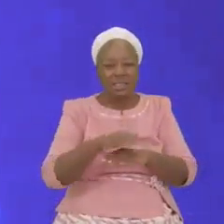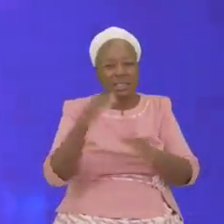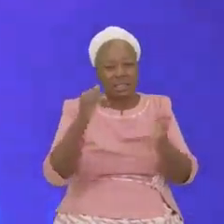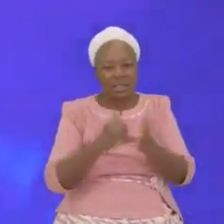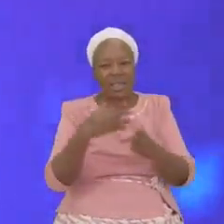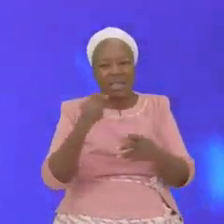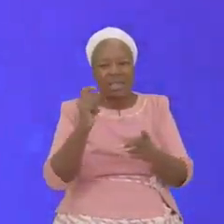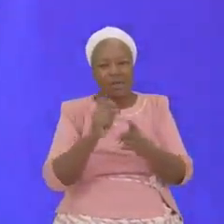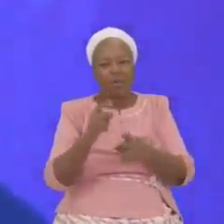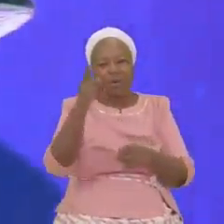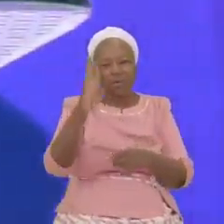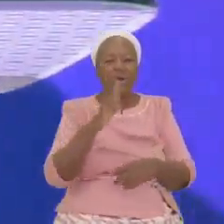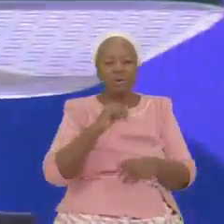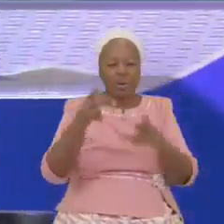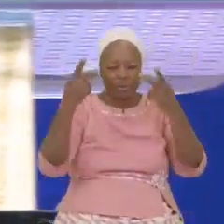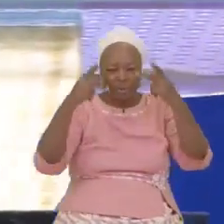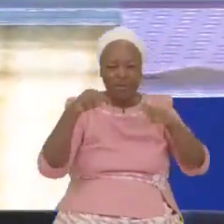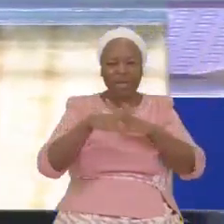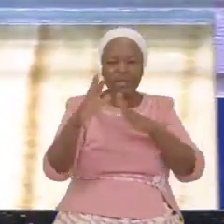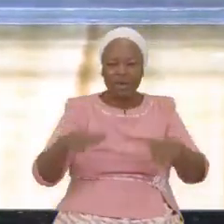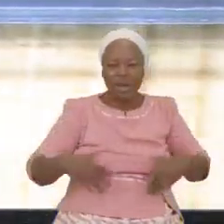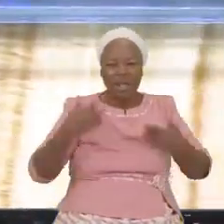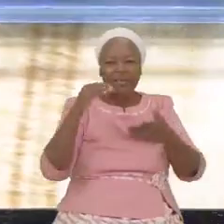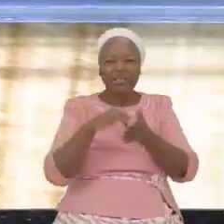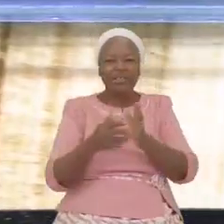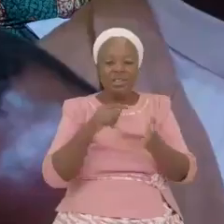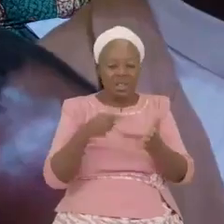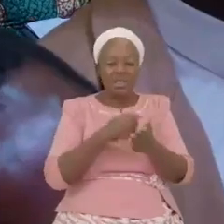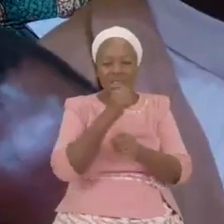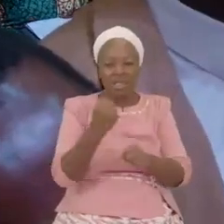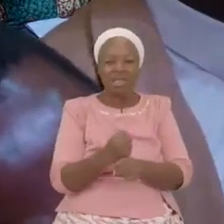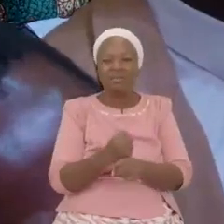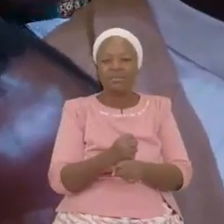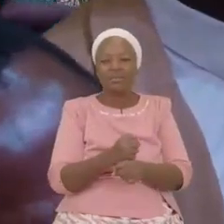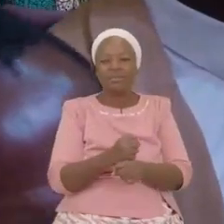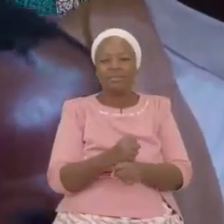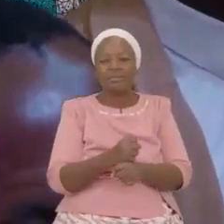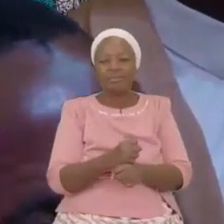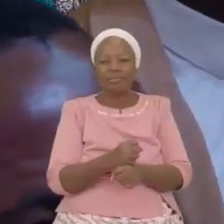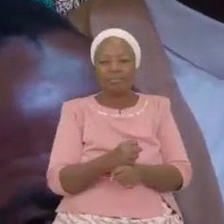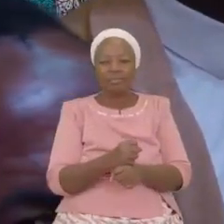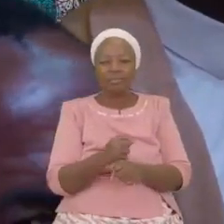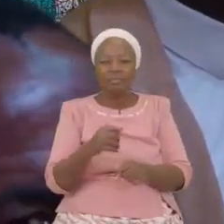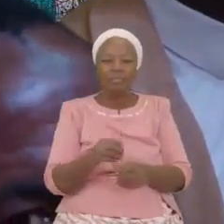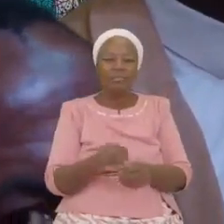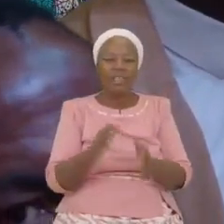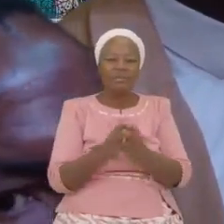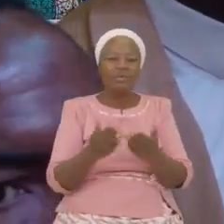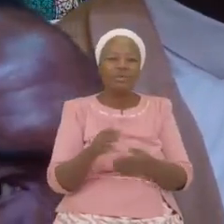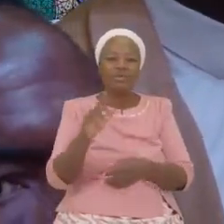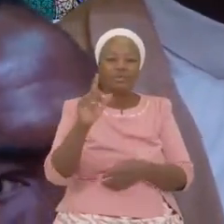of God will prosper in your life this year. Luke chapter